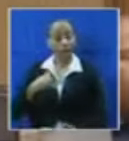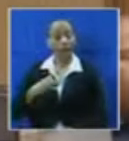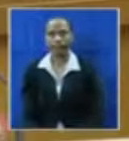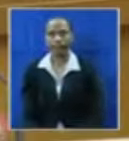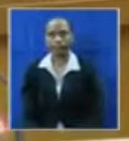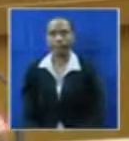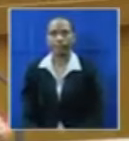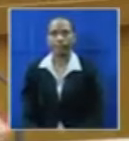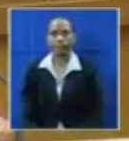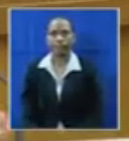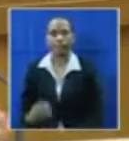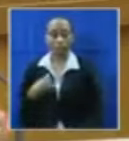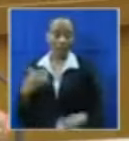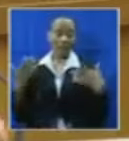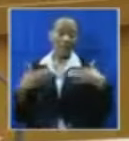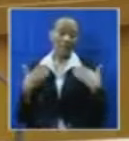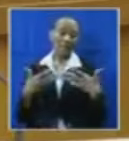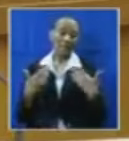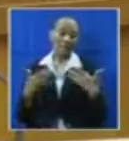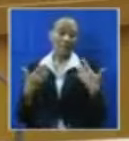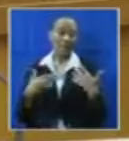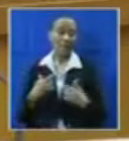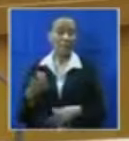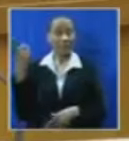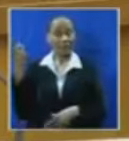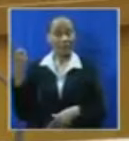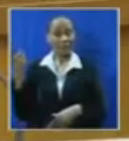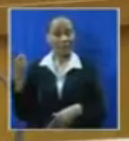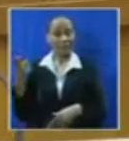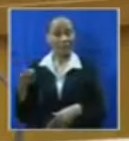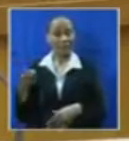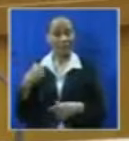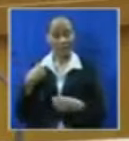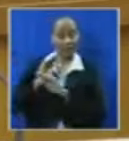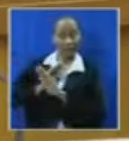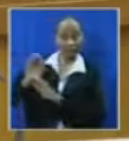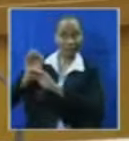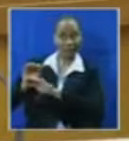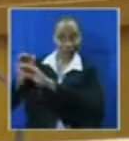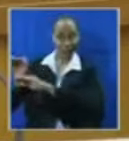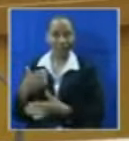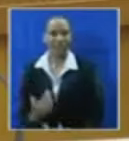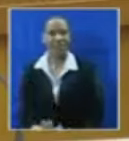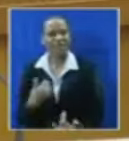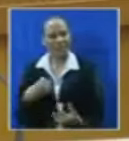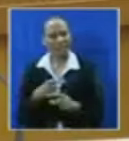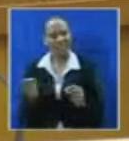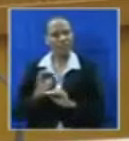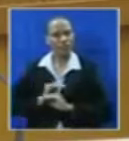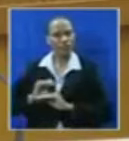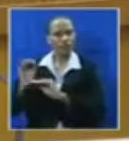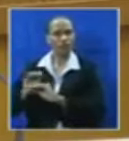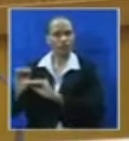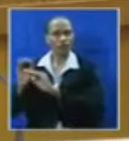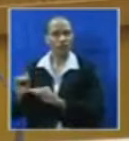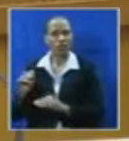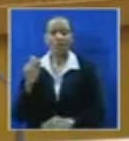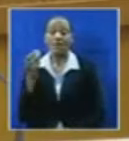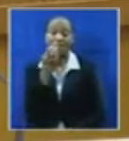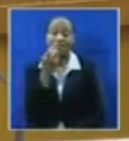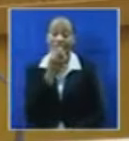him? I'm happy that you are continuing to learn from me. I just taught you that telling each other fools is